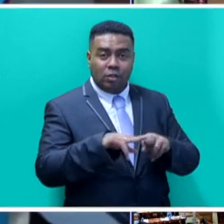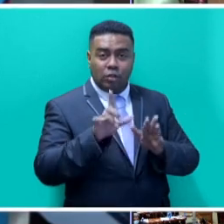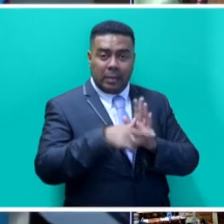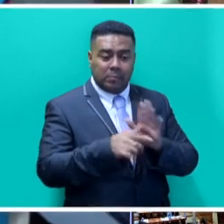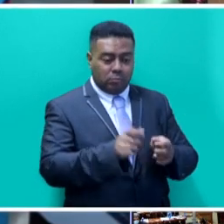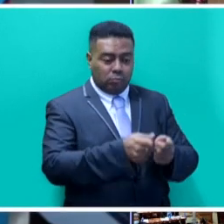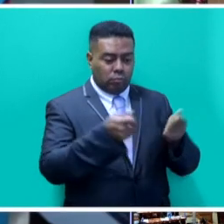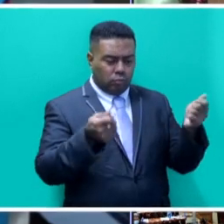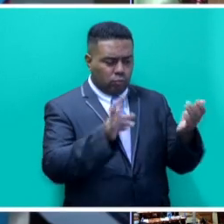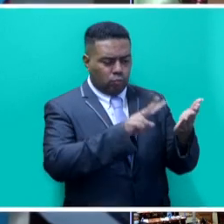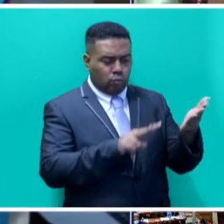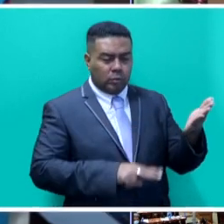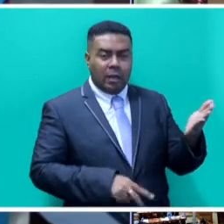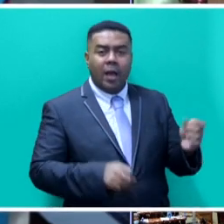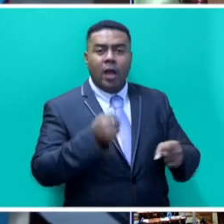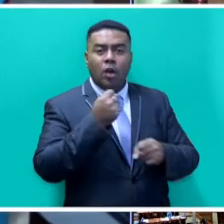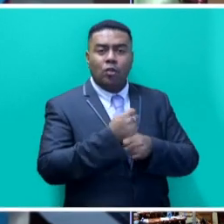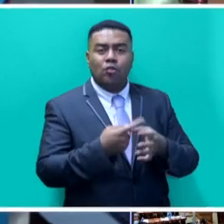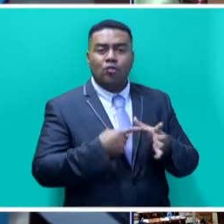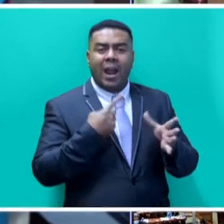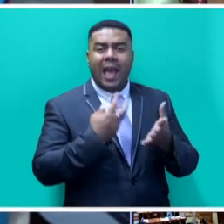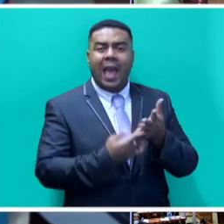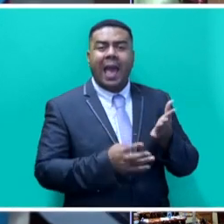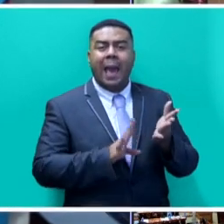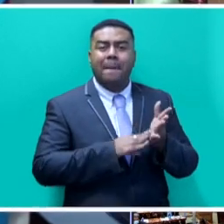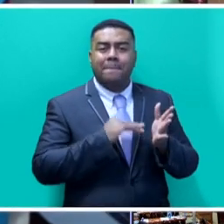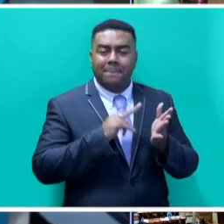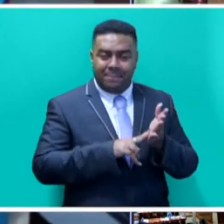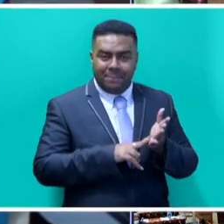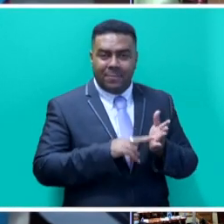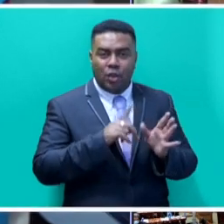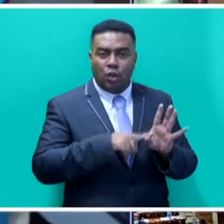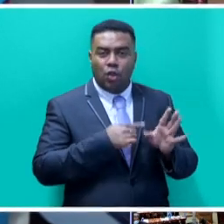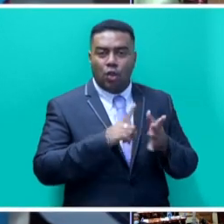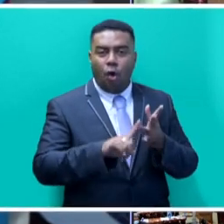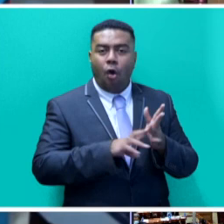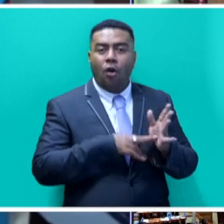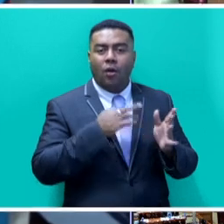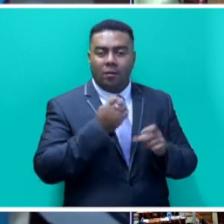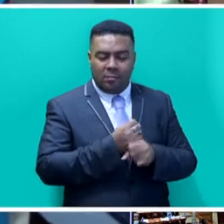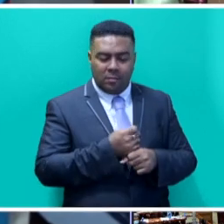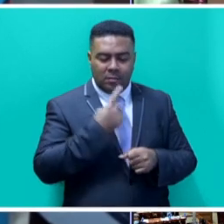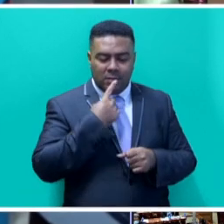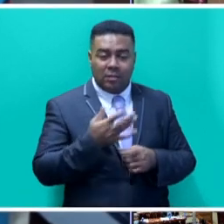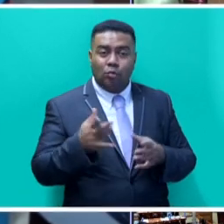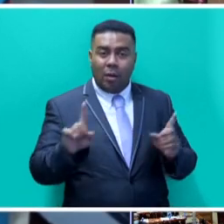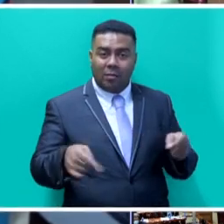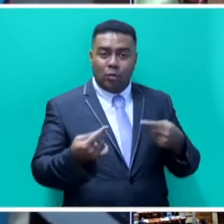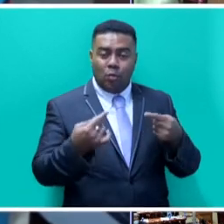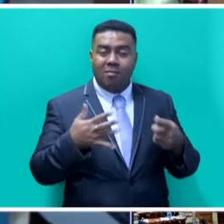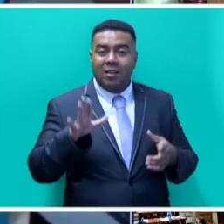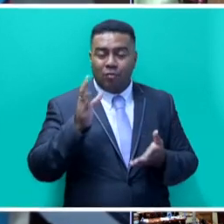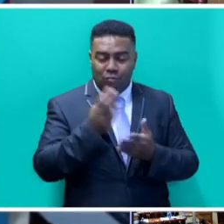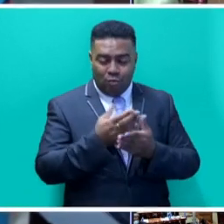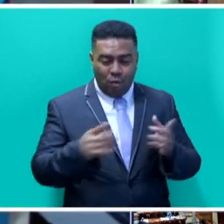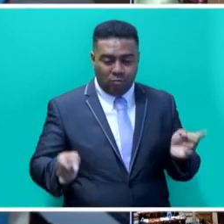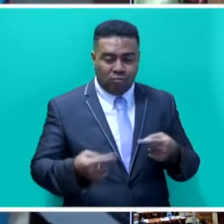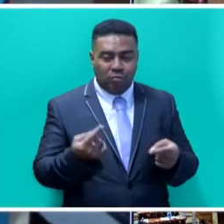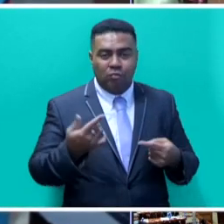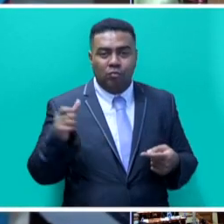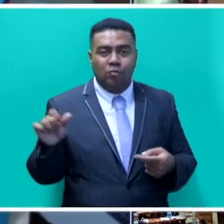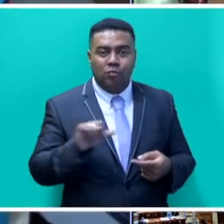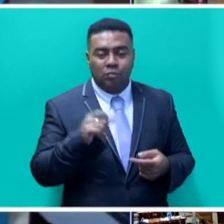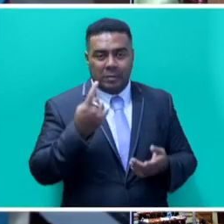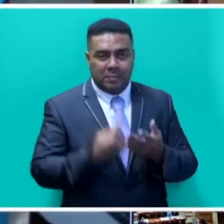the lawyer Graham Leong is using section 11 of the Itaukei Affairs Act to argue that consultation should have been held with the